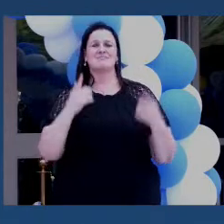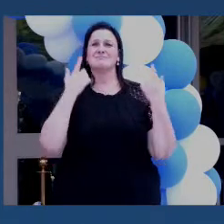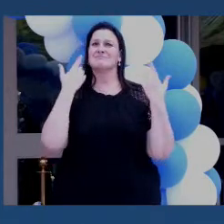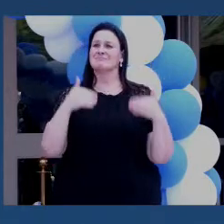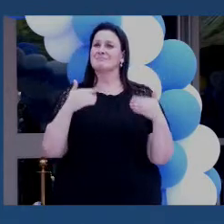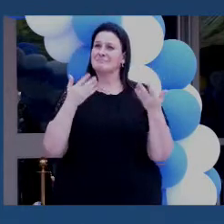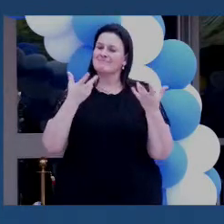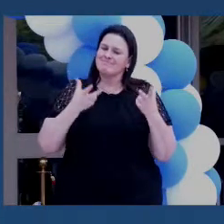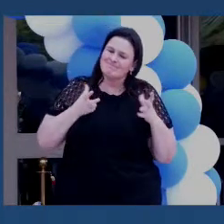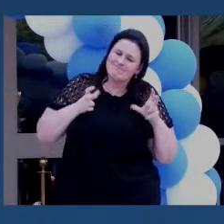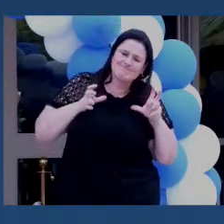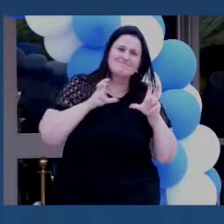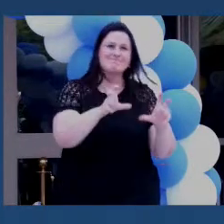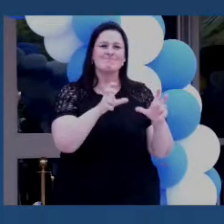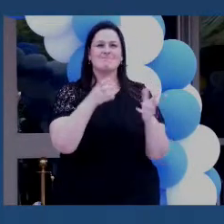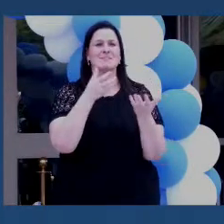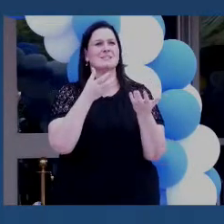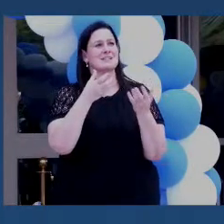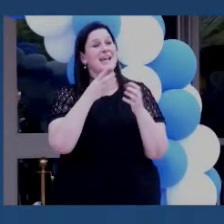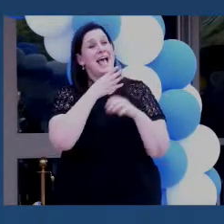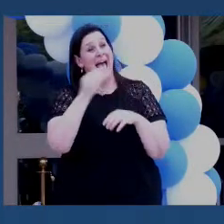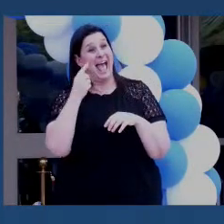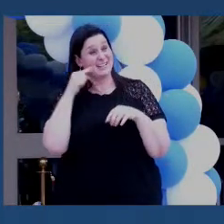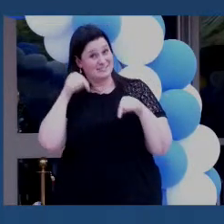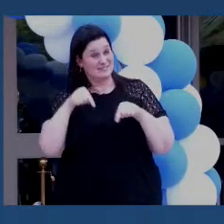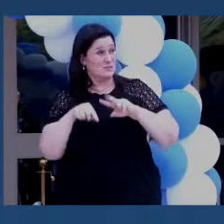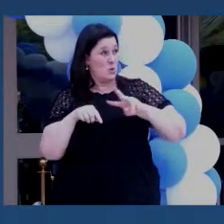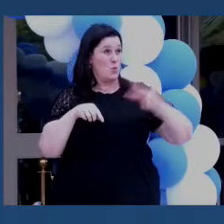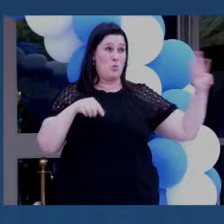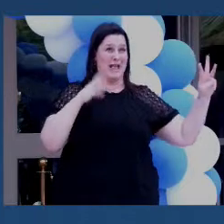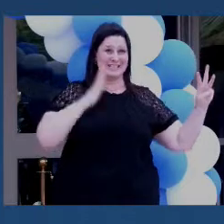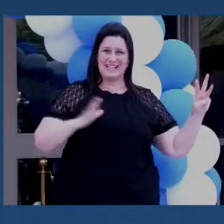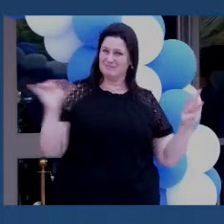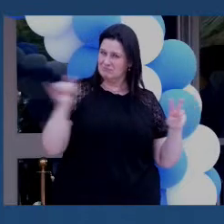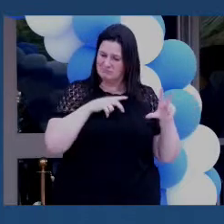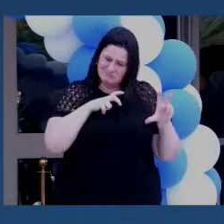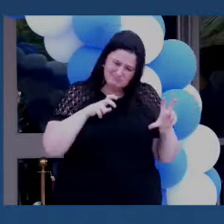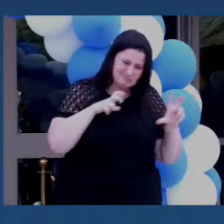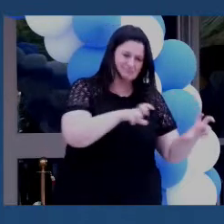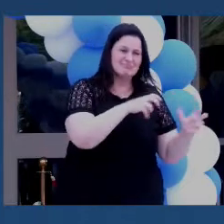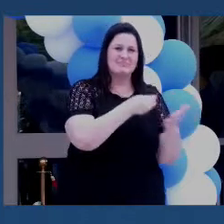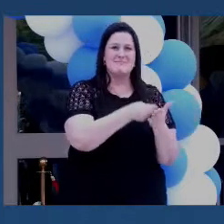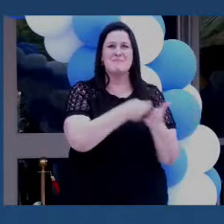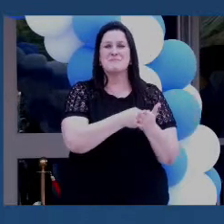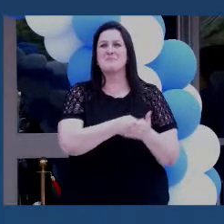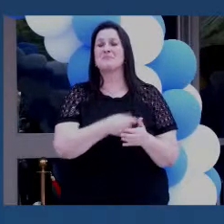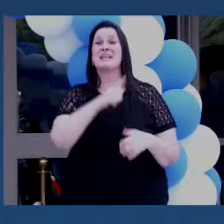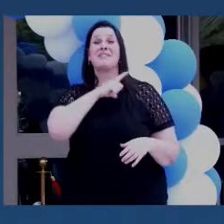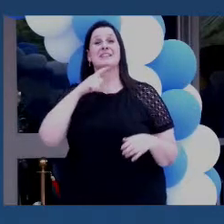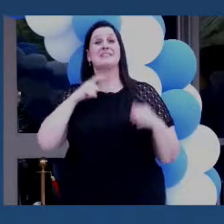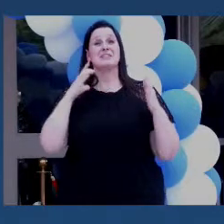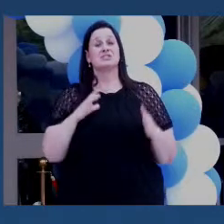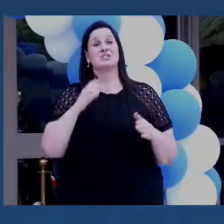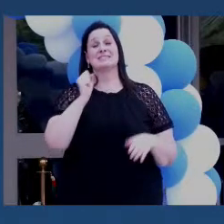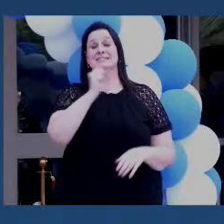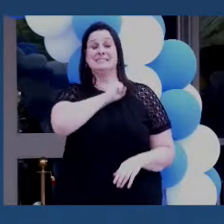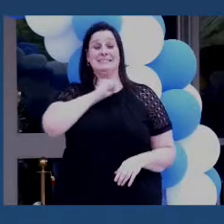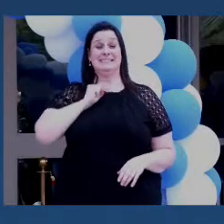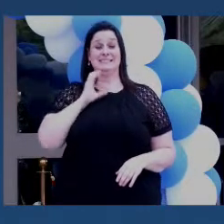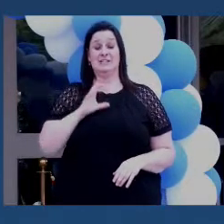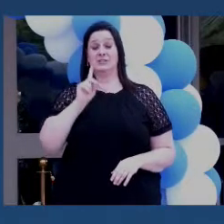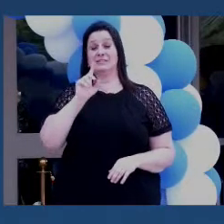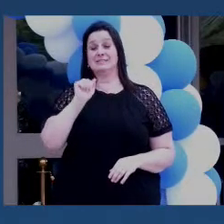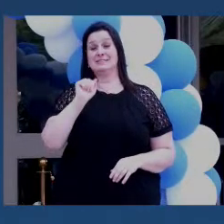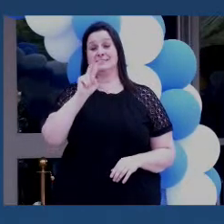significant investment on the west side. And I have to thank the legislators are here, Senator Dave Sokola in particular, who